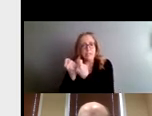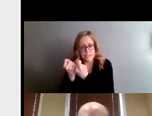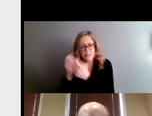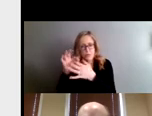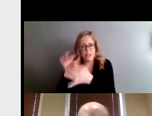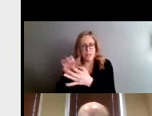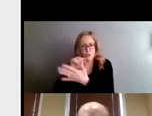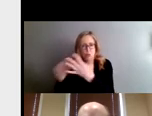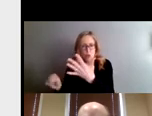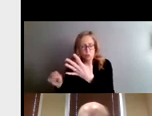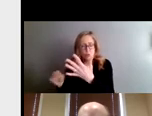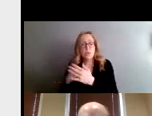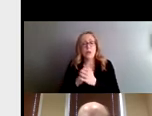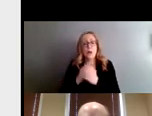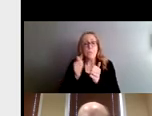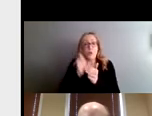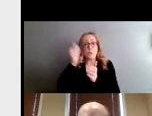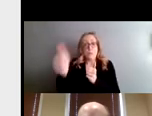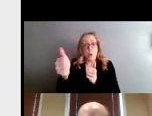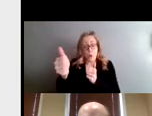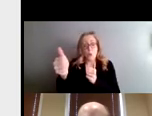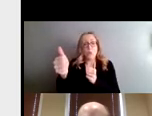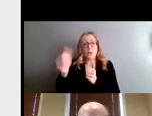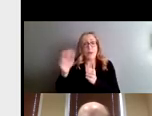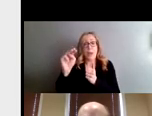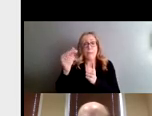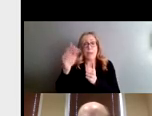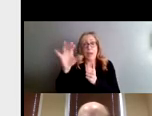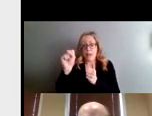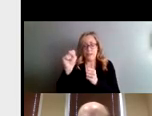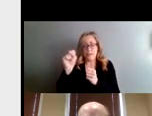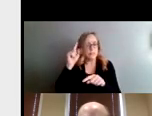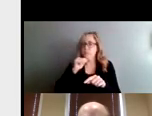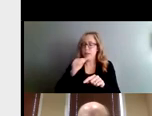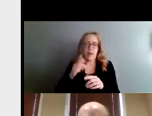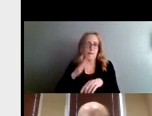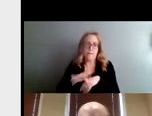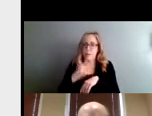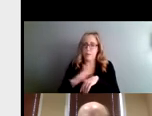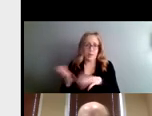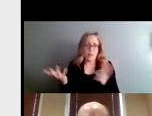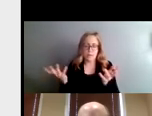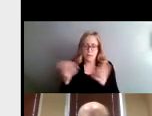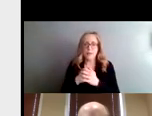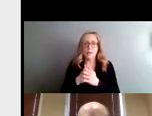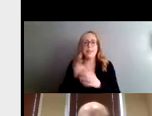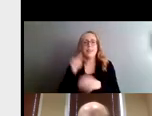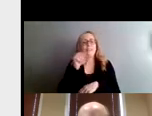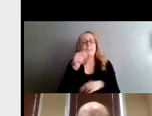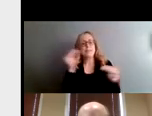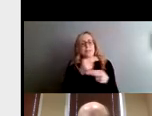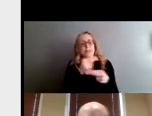at this point, remote administration of MCAS is not available. And then this slide gives you